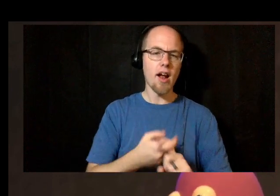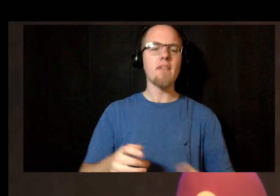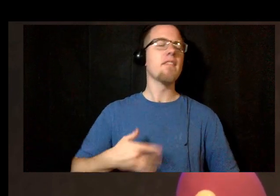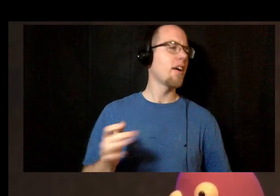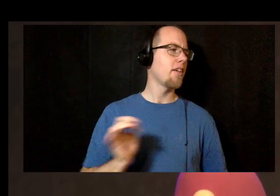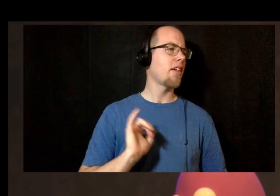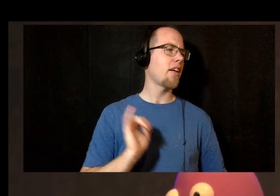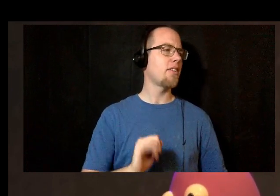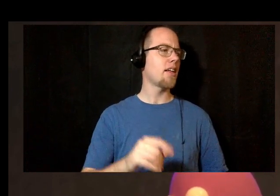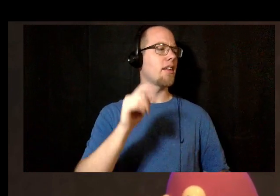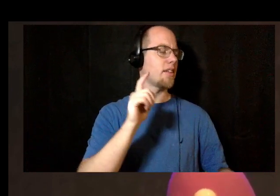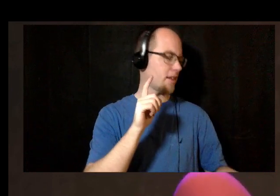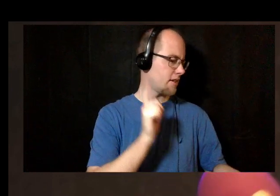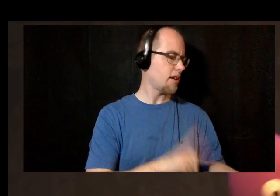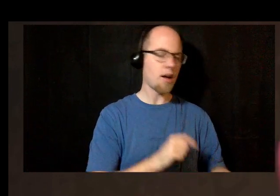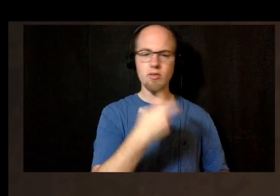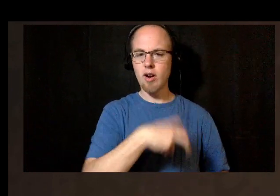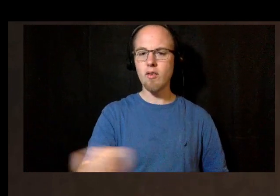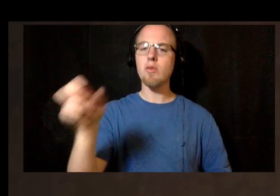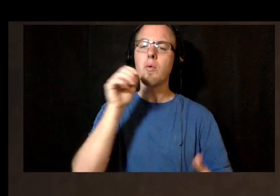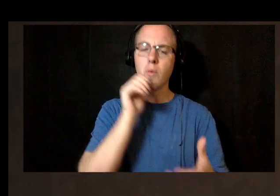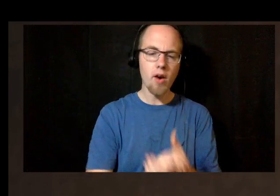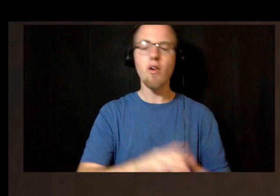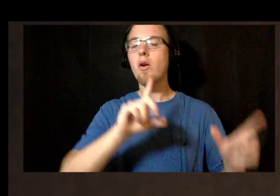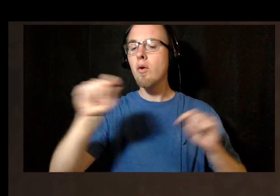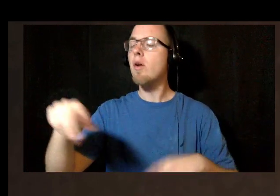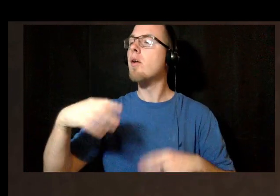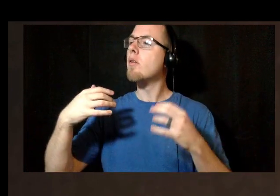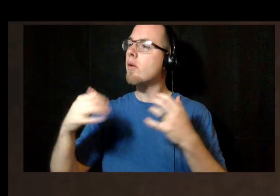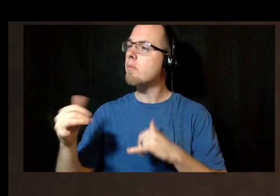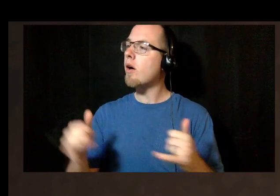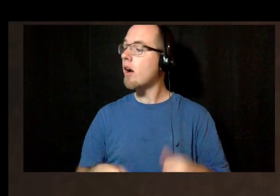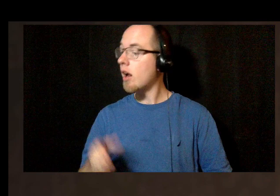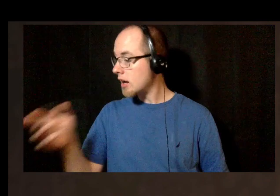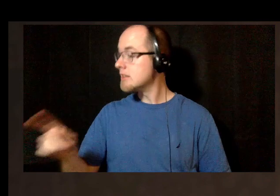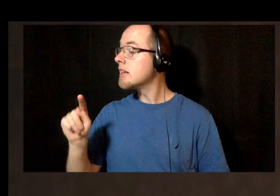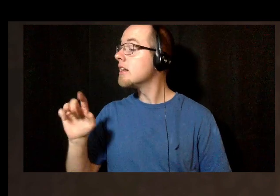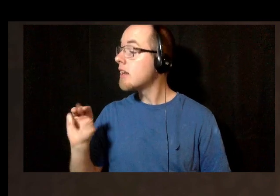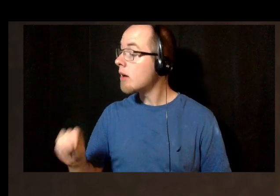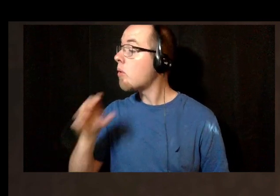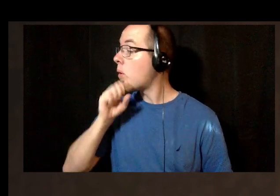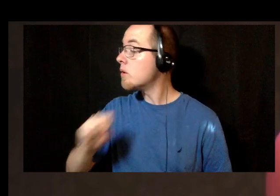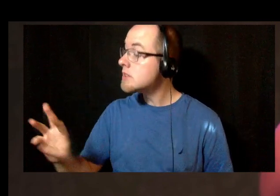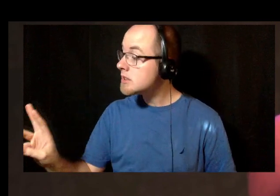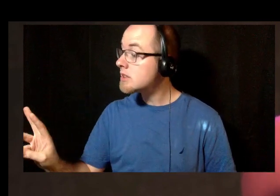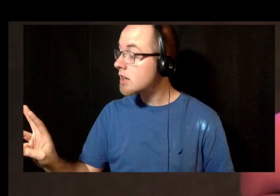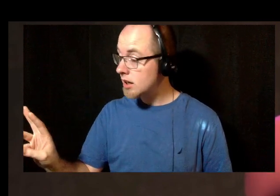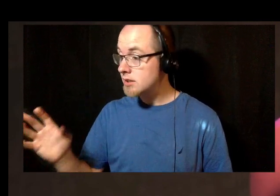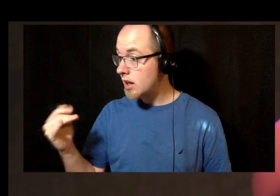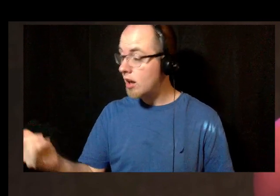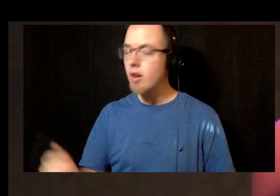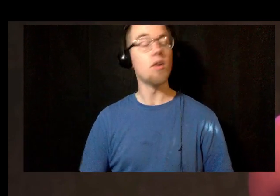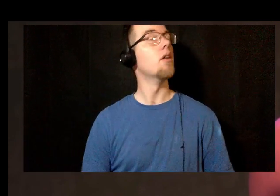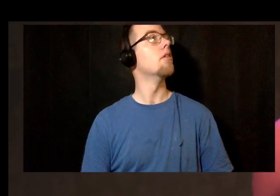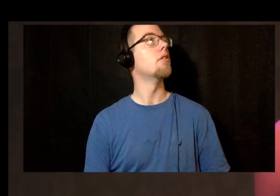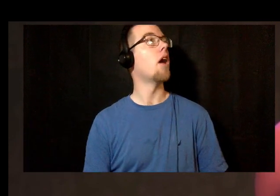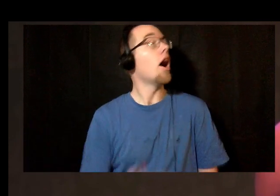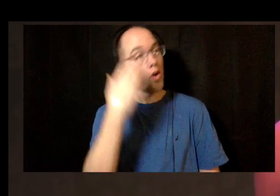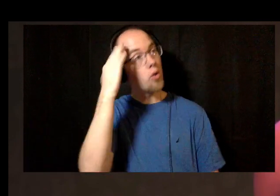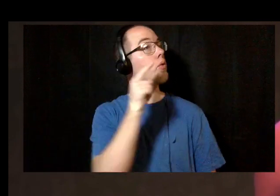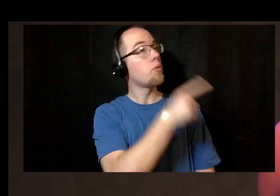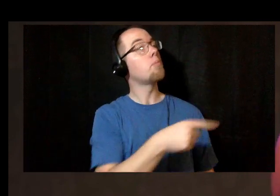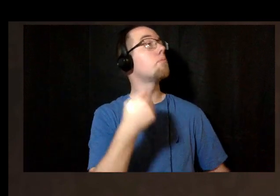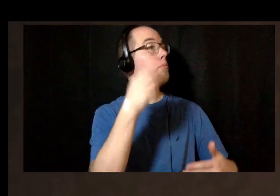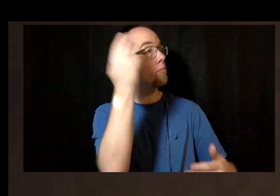wife every time I go to a party. I'm like, this is Tim, he's our son, he's 6 now. Fucking didn't even know you were